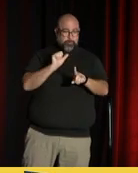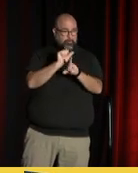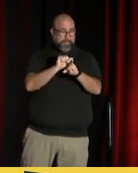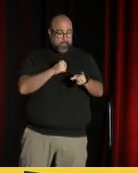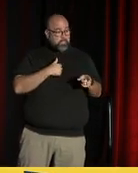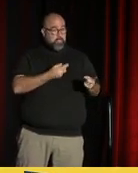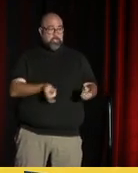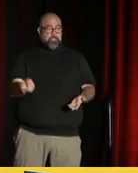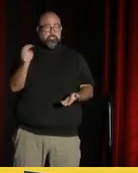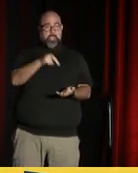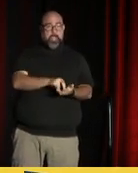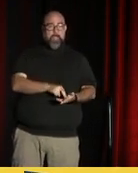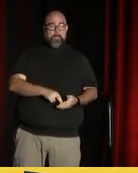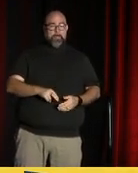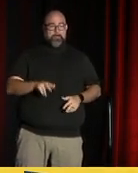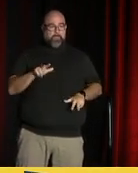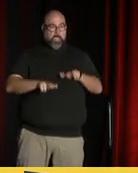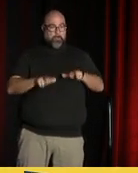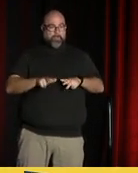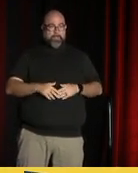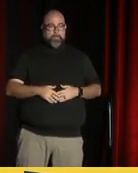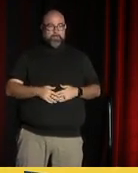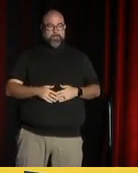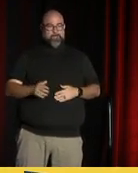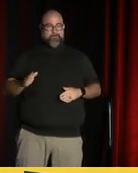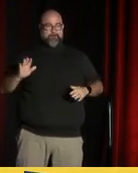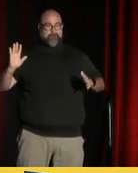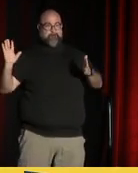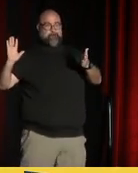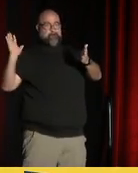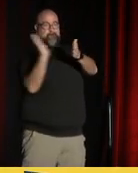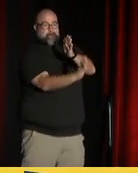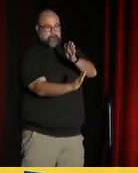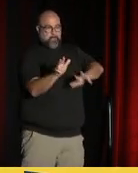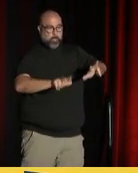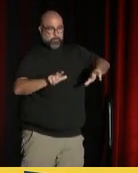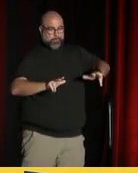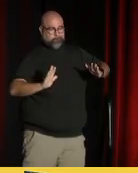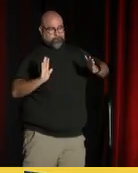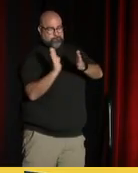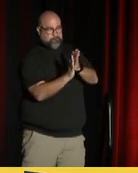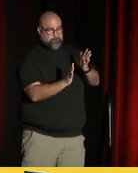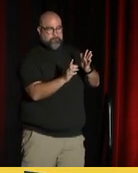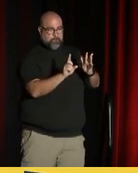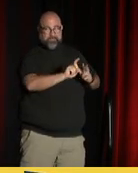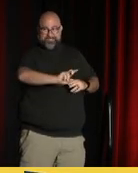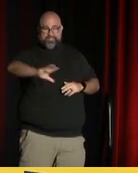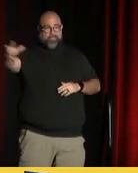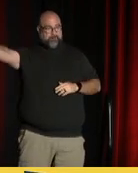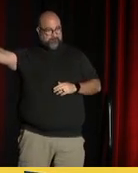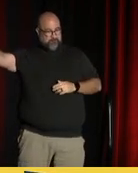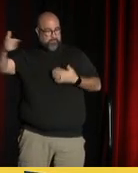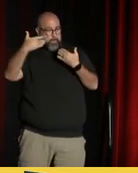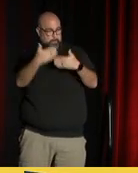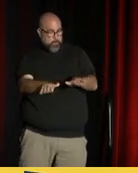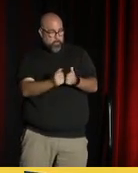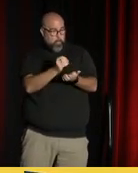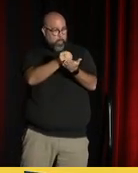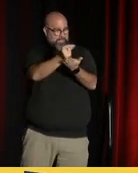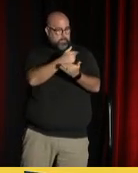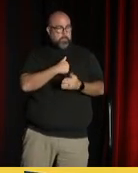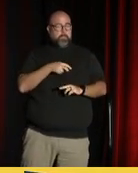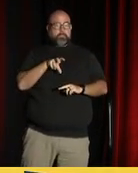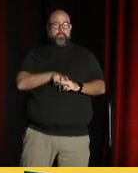He stood up, he very awkwardly slapped me a high five as he left the room with his occupational therapist. And I